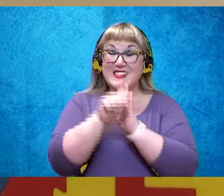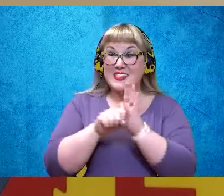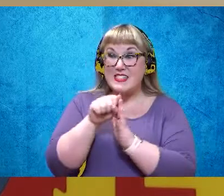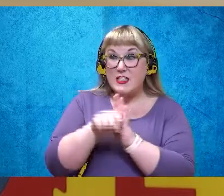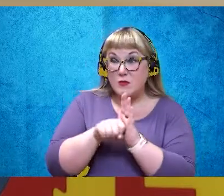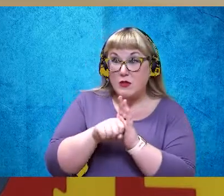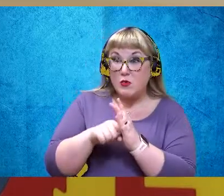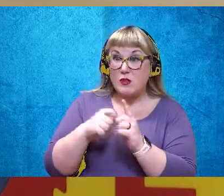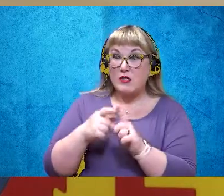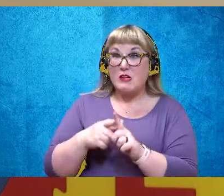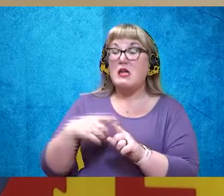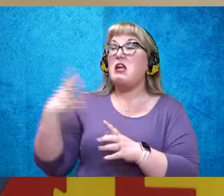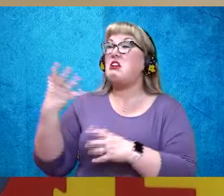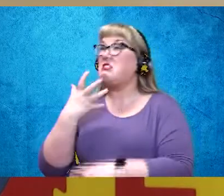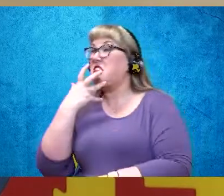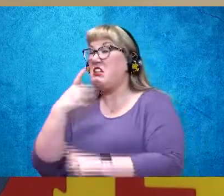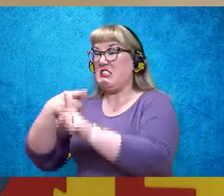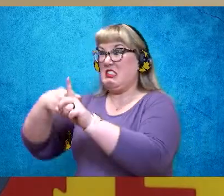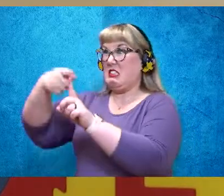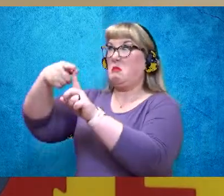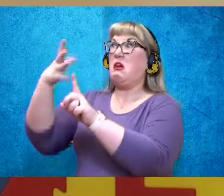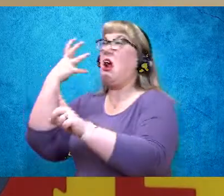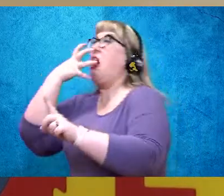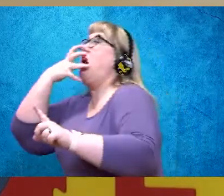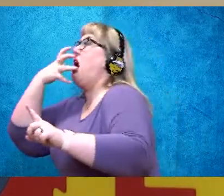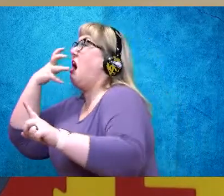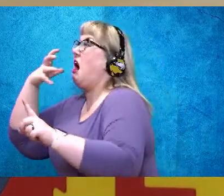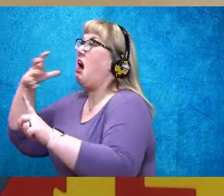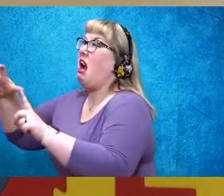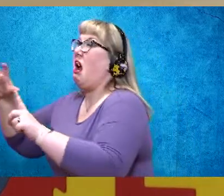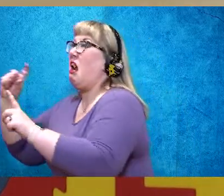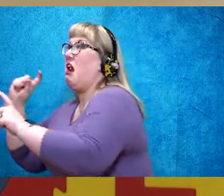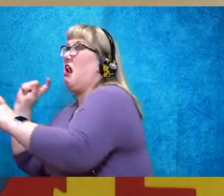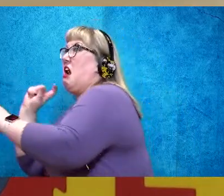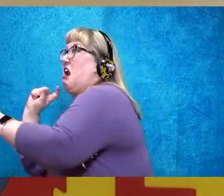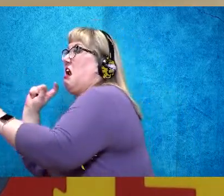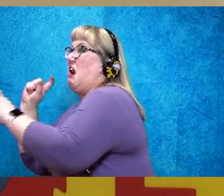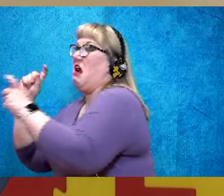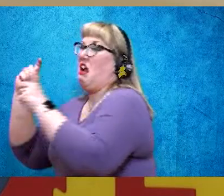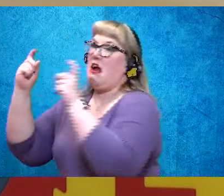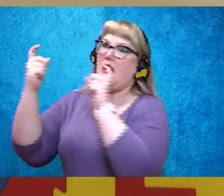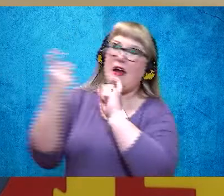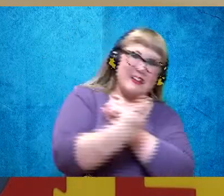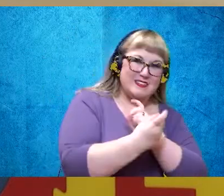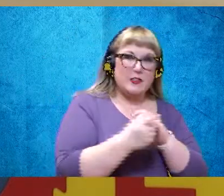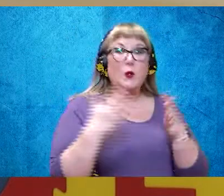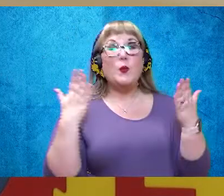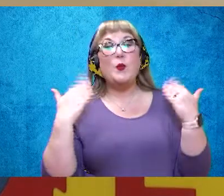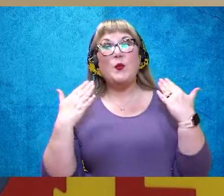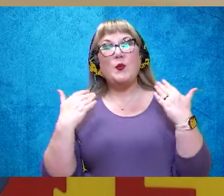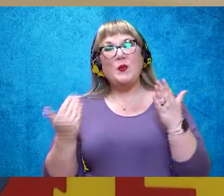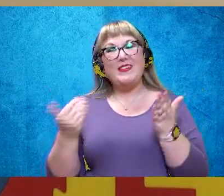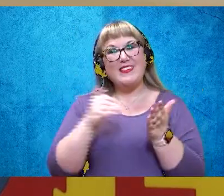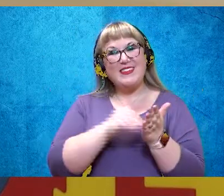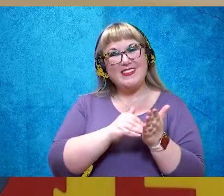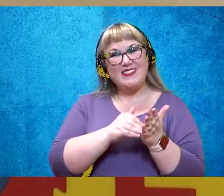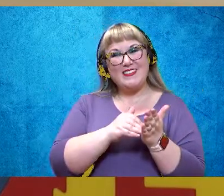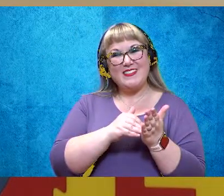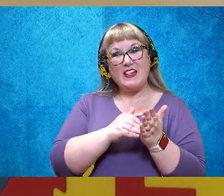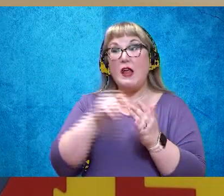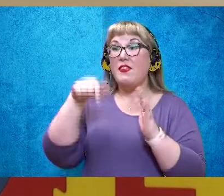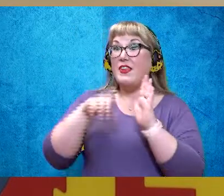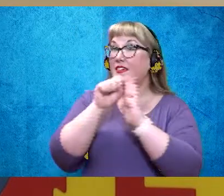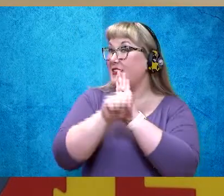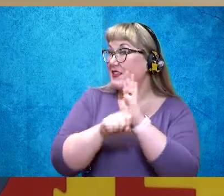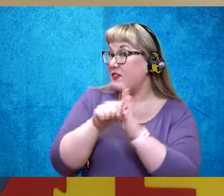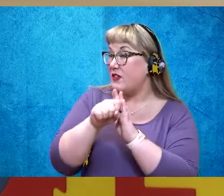go from really, really hot and you're sweaty to cool again. This is the season